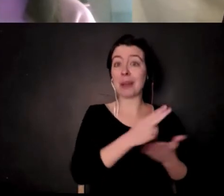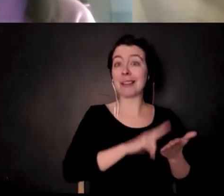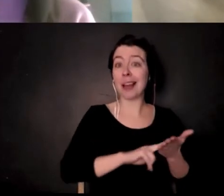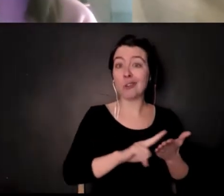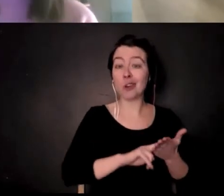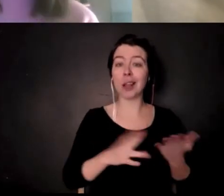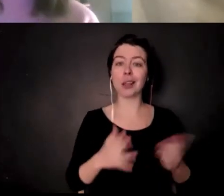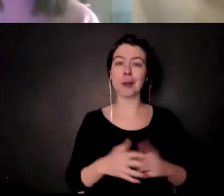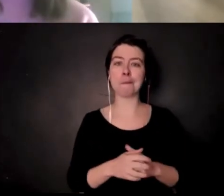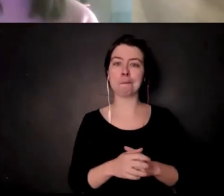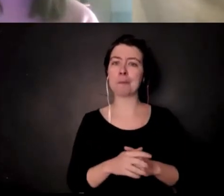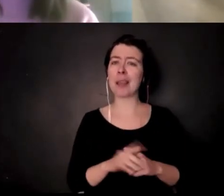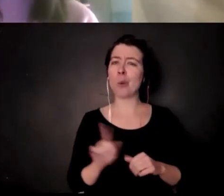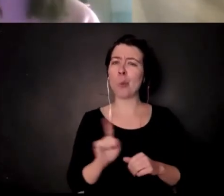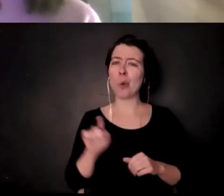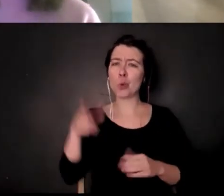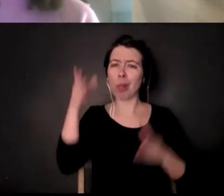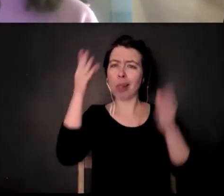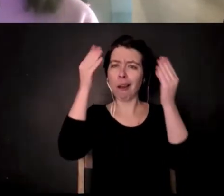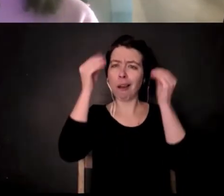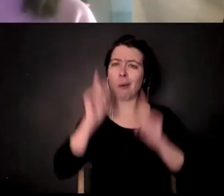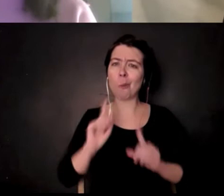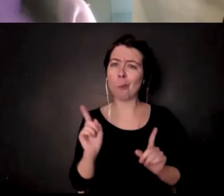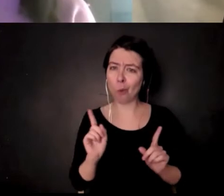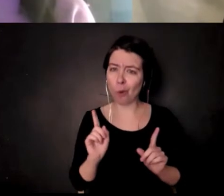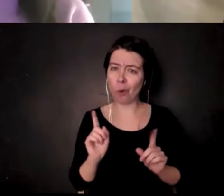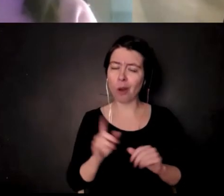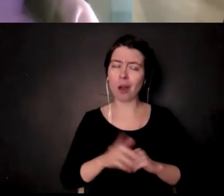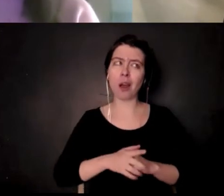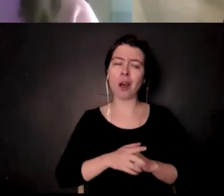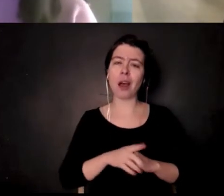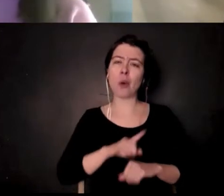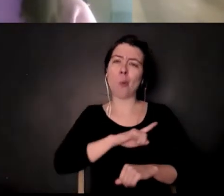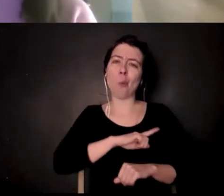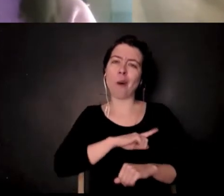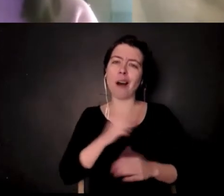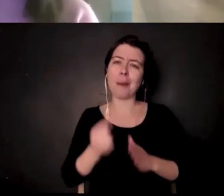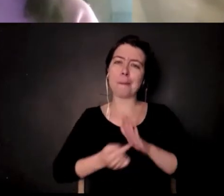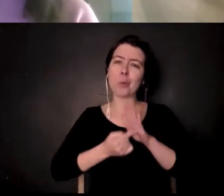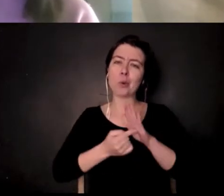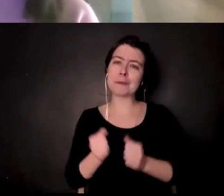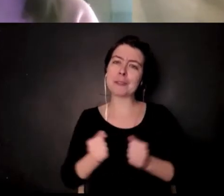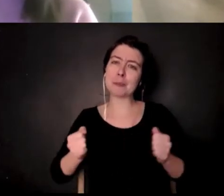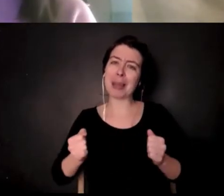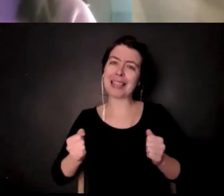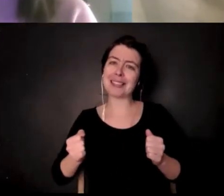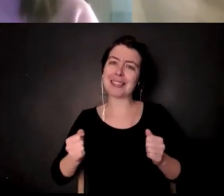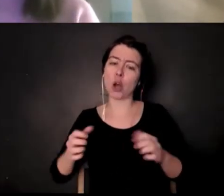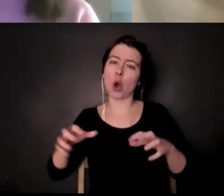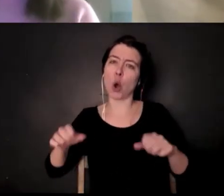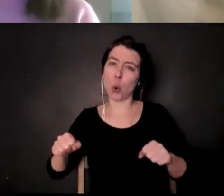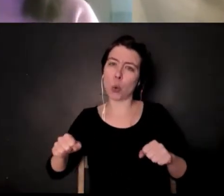for you is it actually more important to hold space? Is this something related to the moment that we find ourselves in